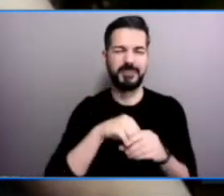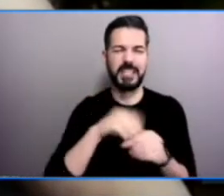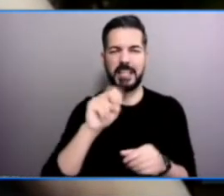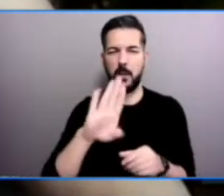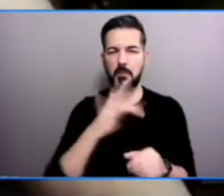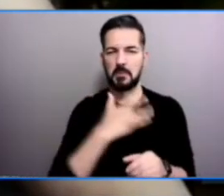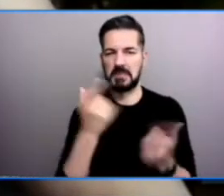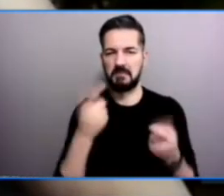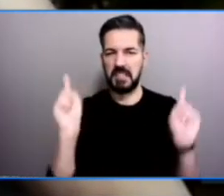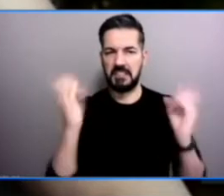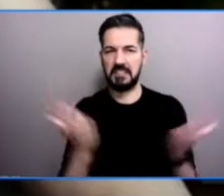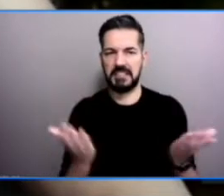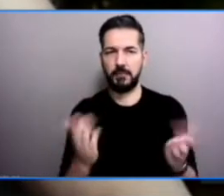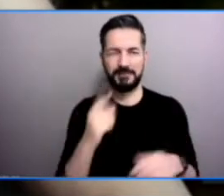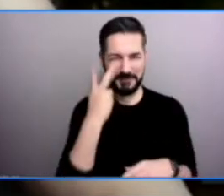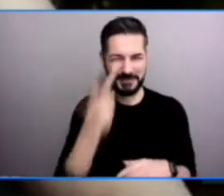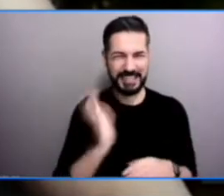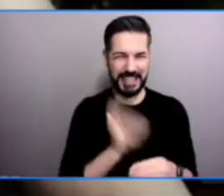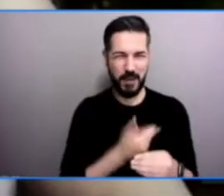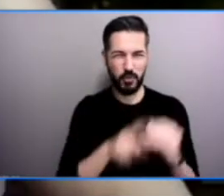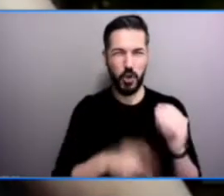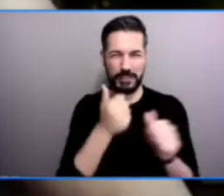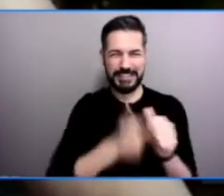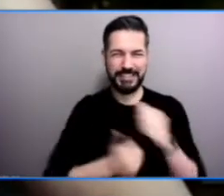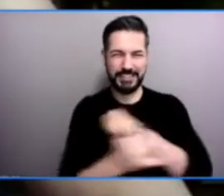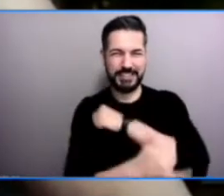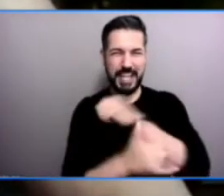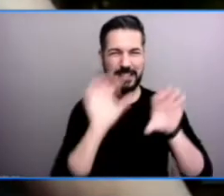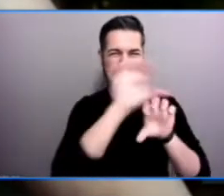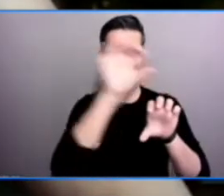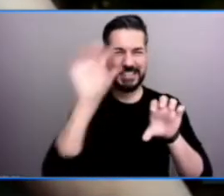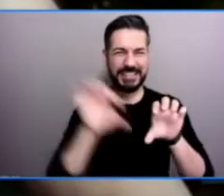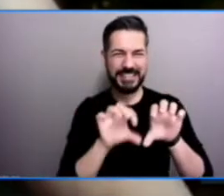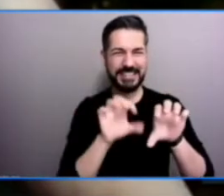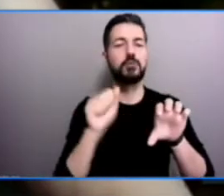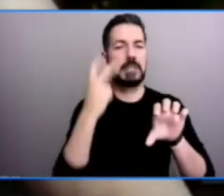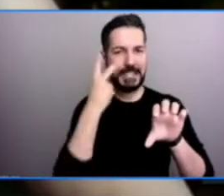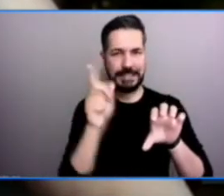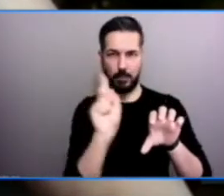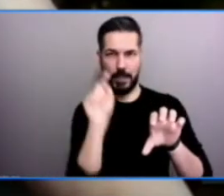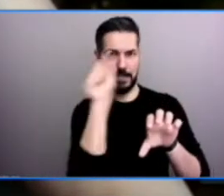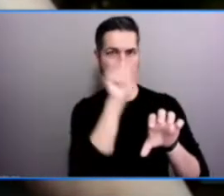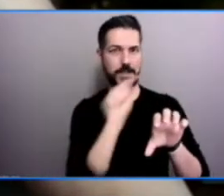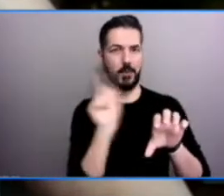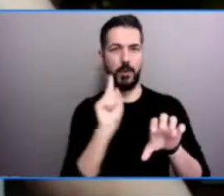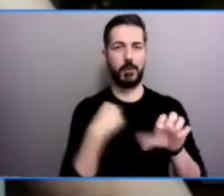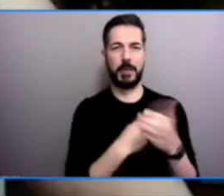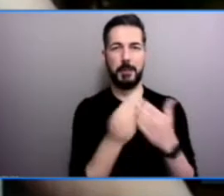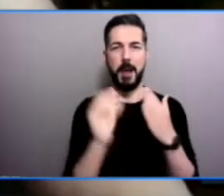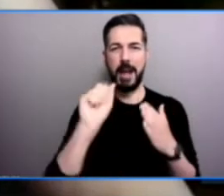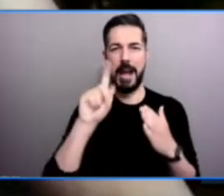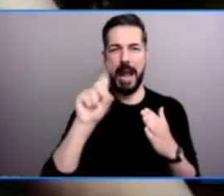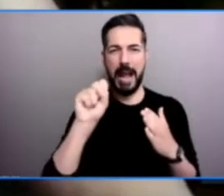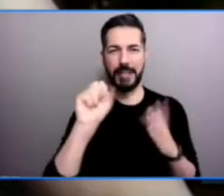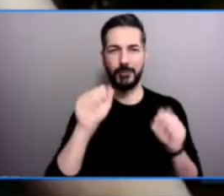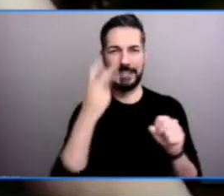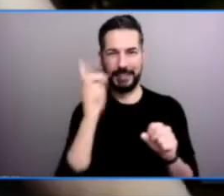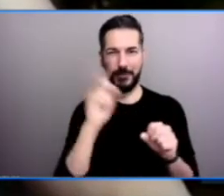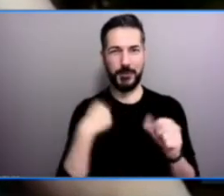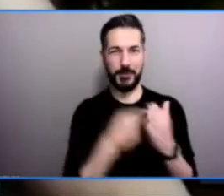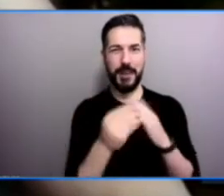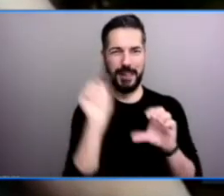of slavery in their state constitution. And I got in touch with those organizers, and actually out